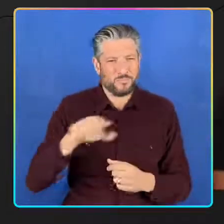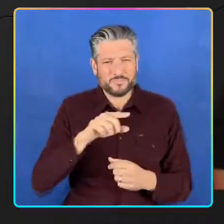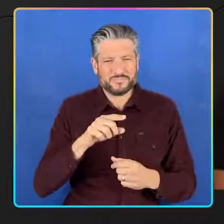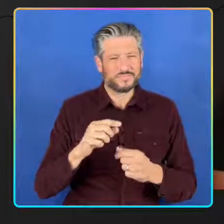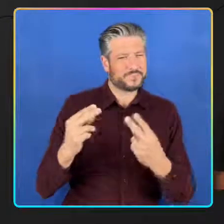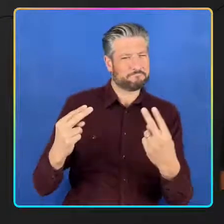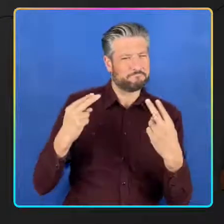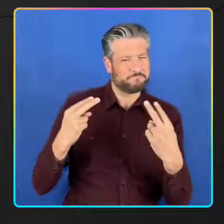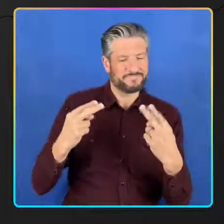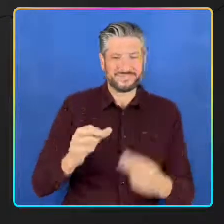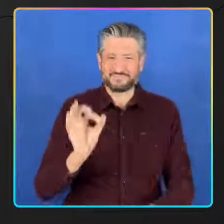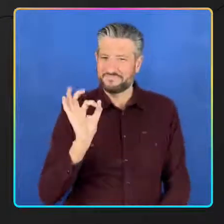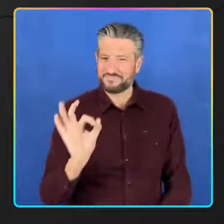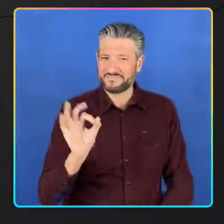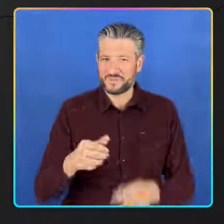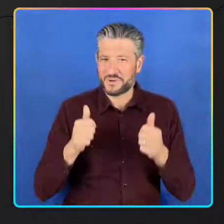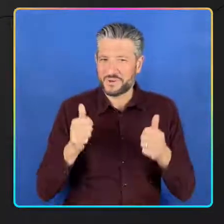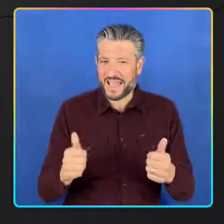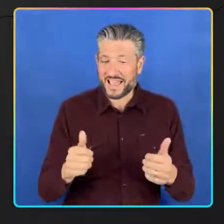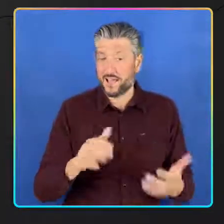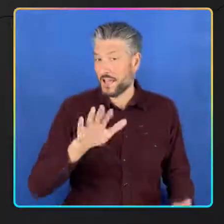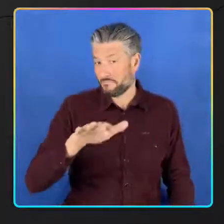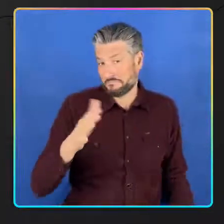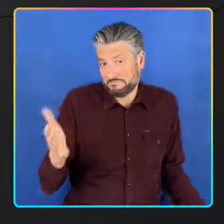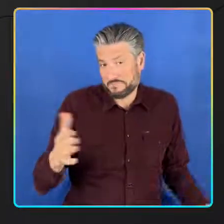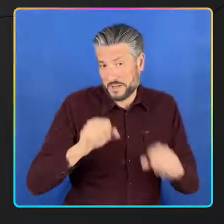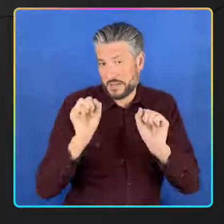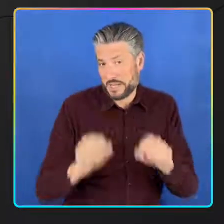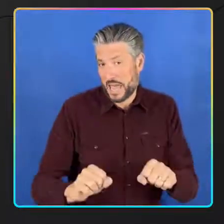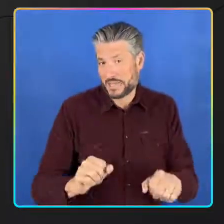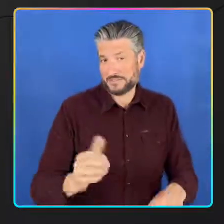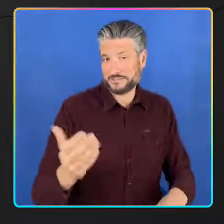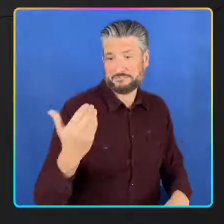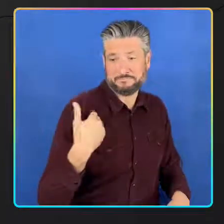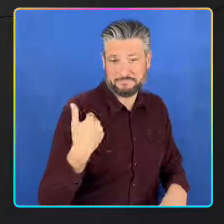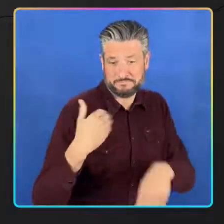version of this. Let us know. Give us feedback.